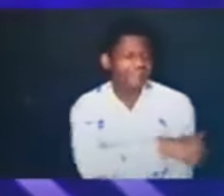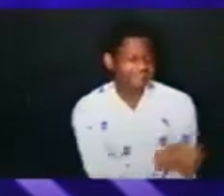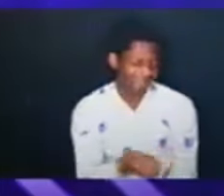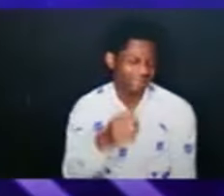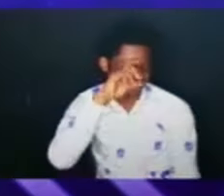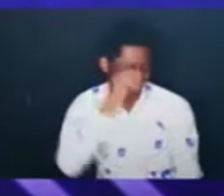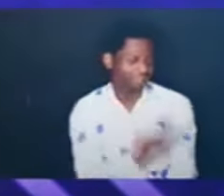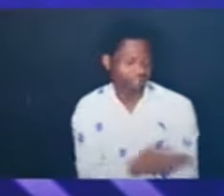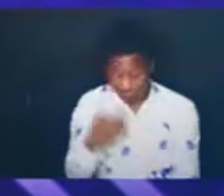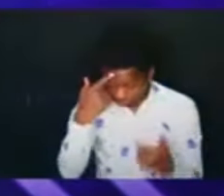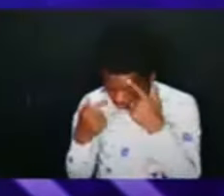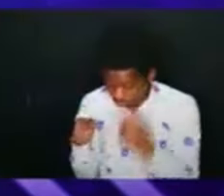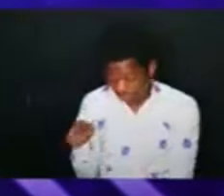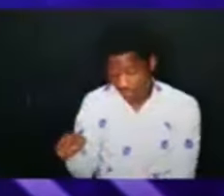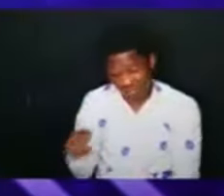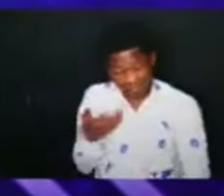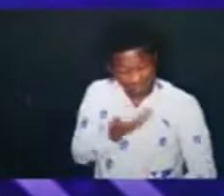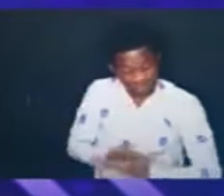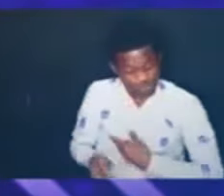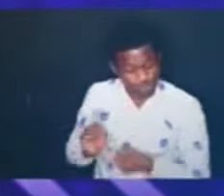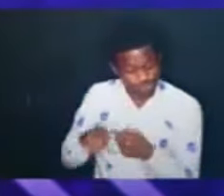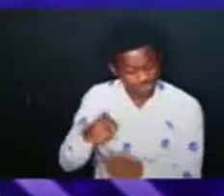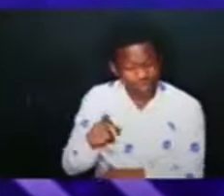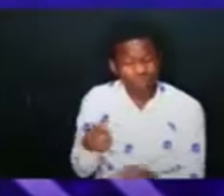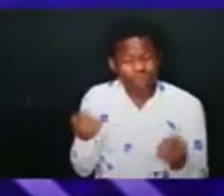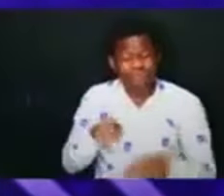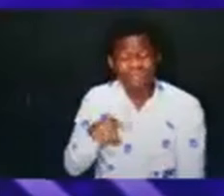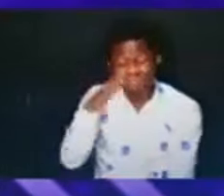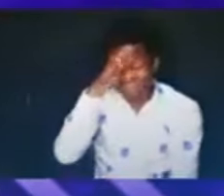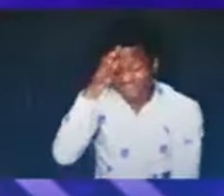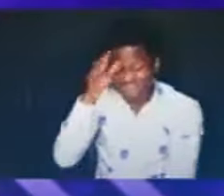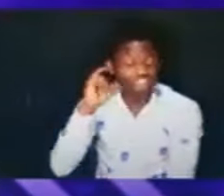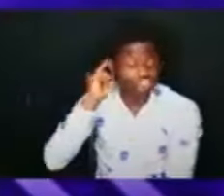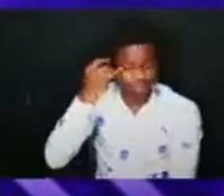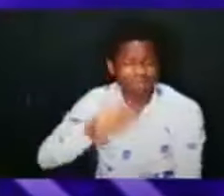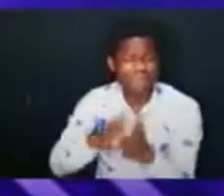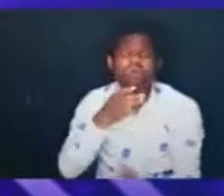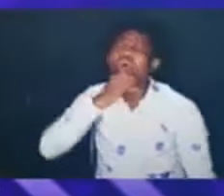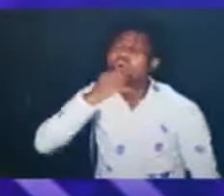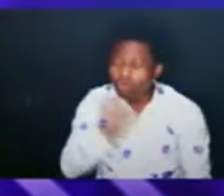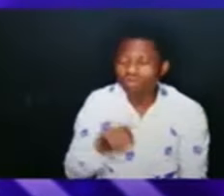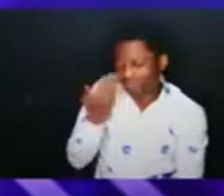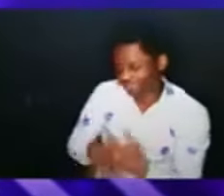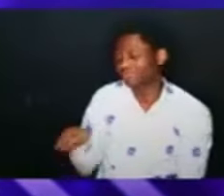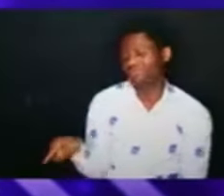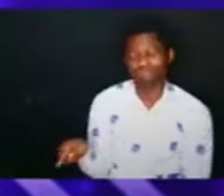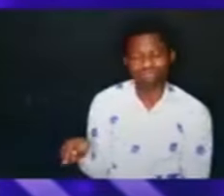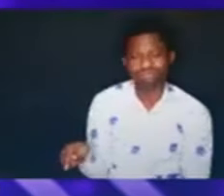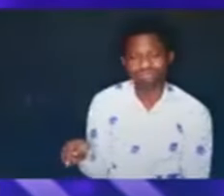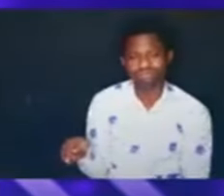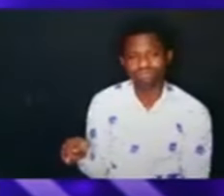sons because he had been born to him in his old age, and he made an